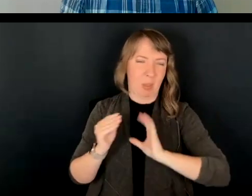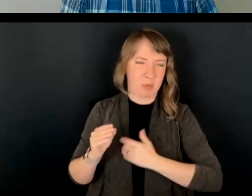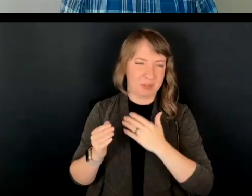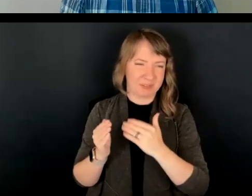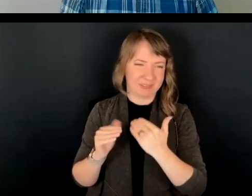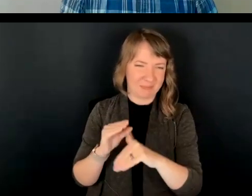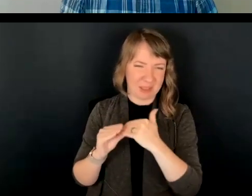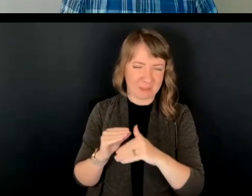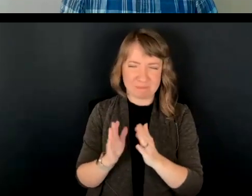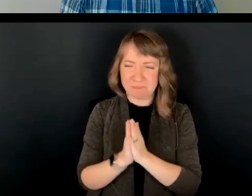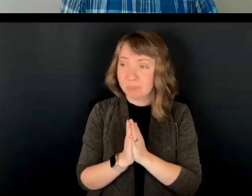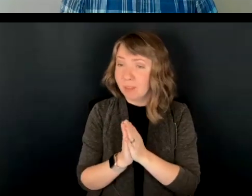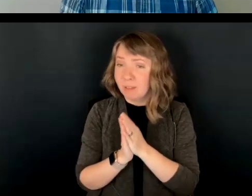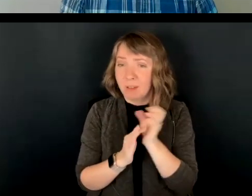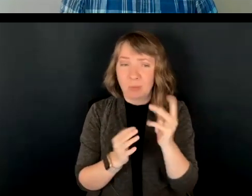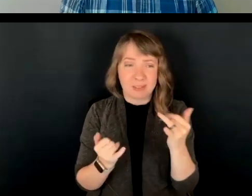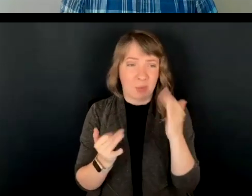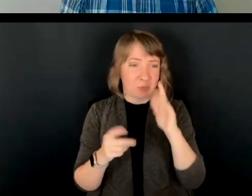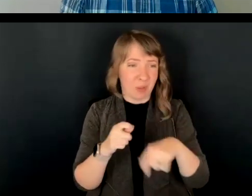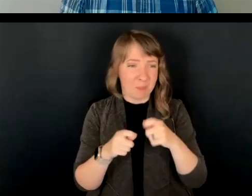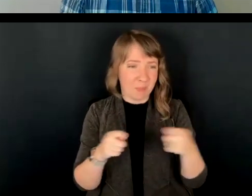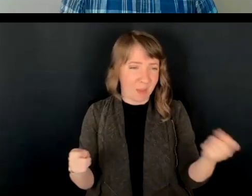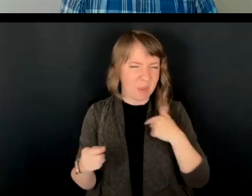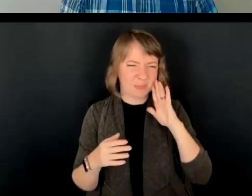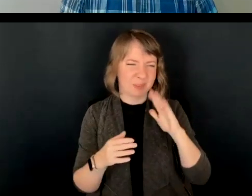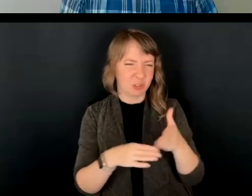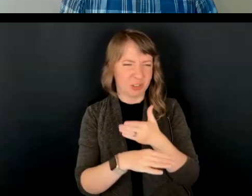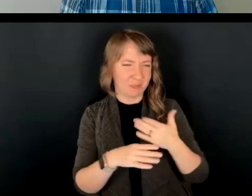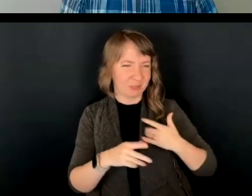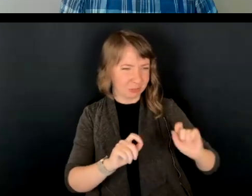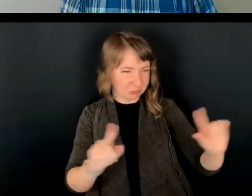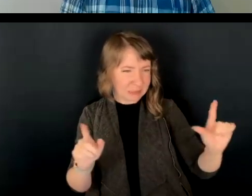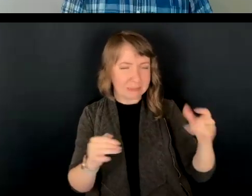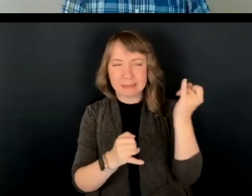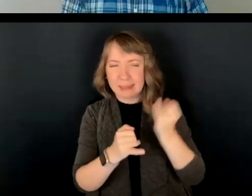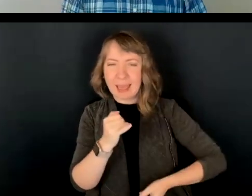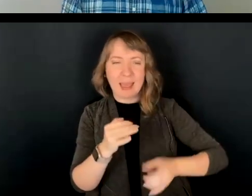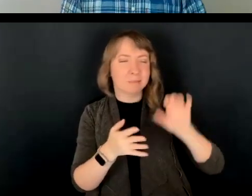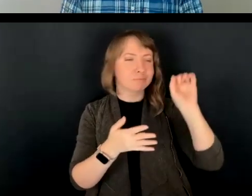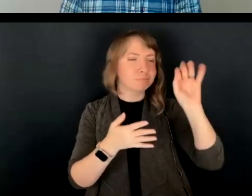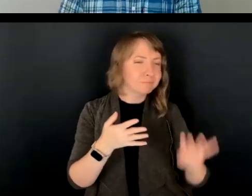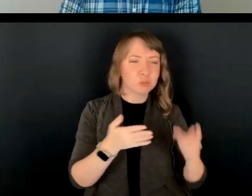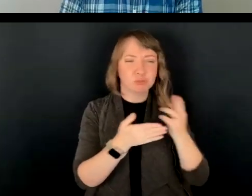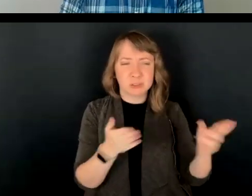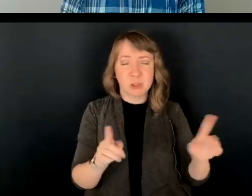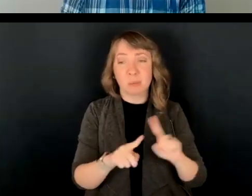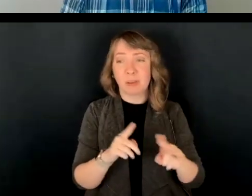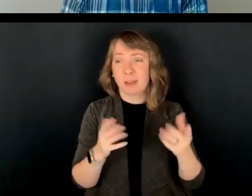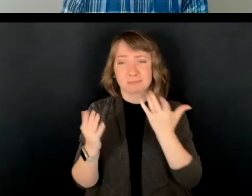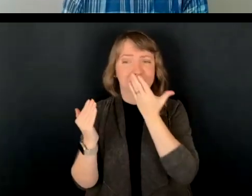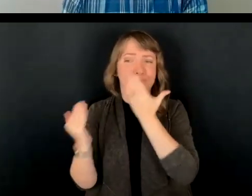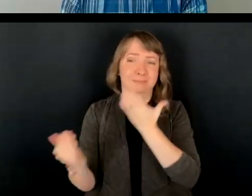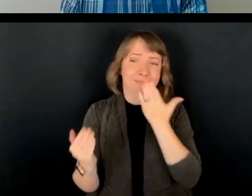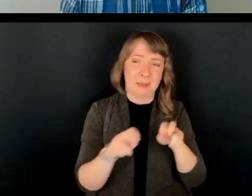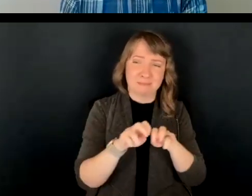Just to wrap things up, I'm gonna share my screen in a moment with just some final wrap-up resources, but just a big thank you to all of our panelists.